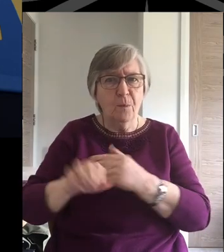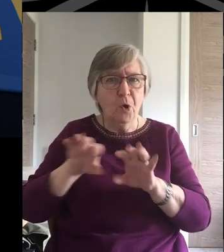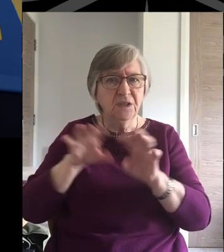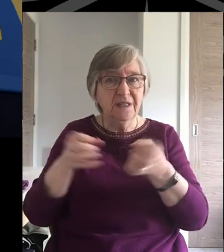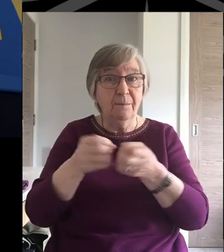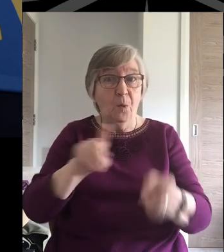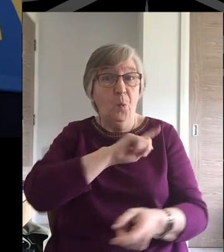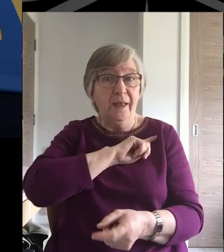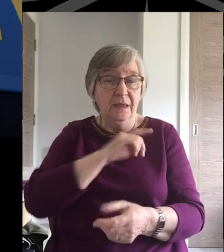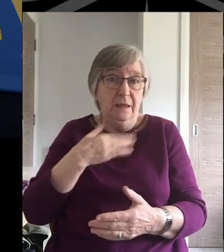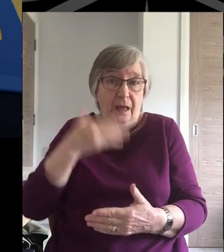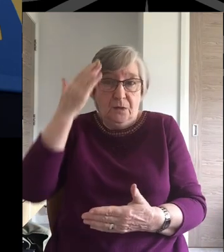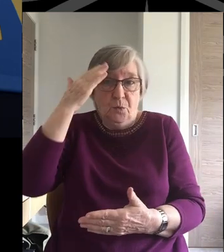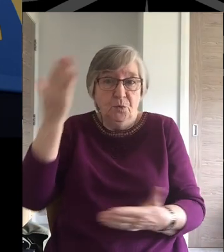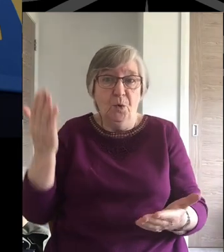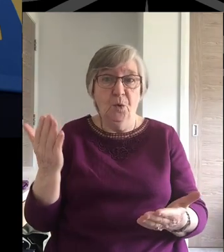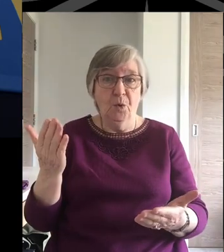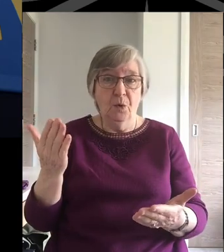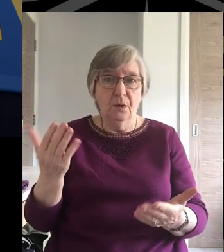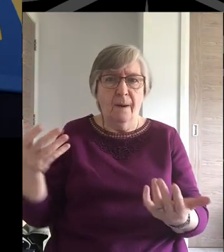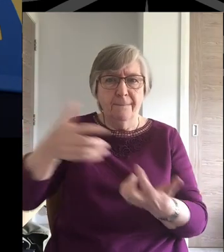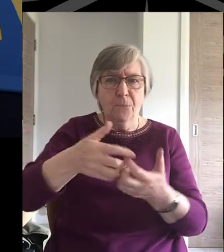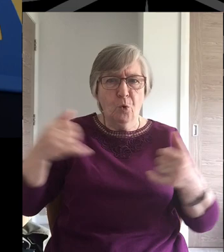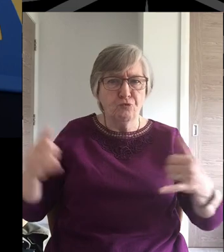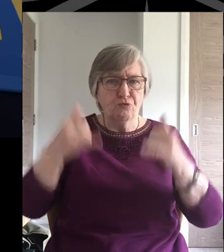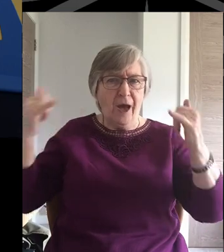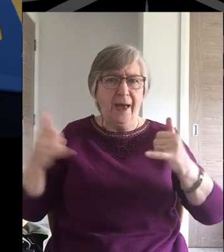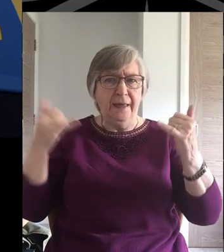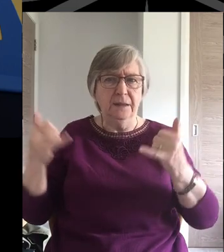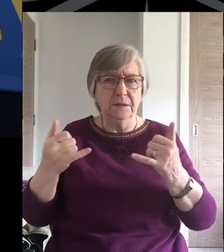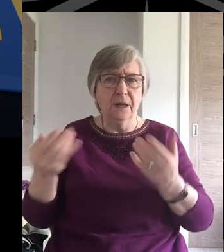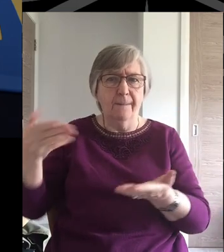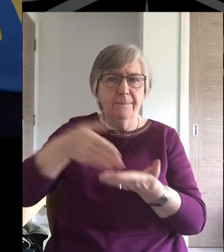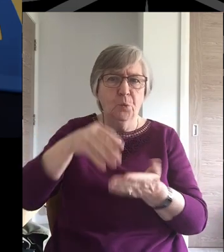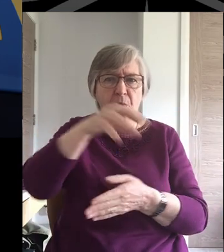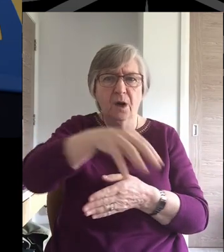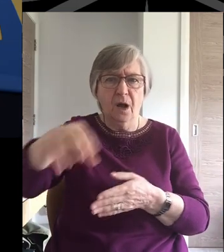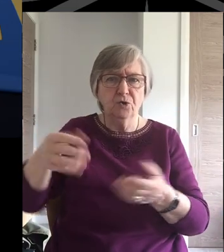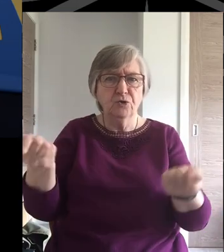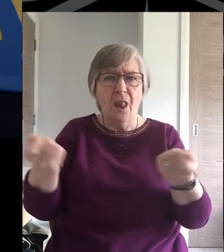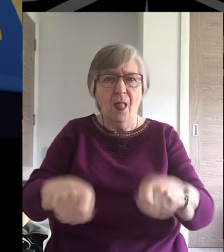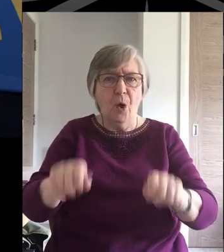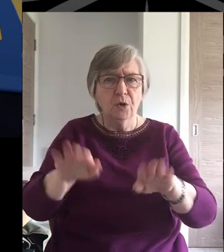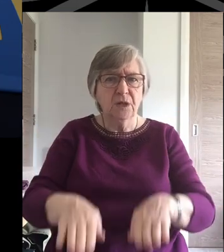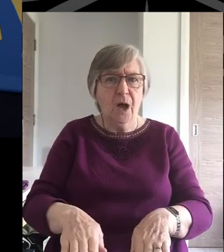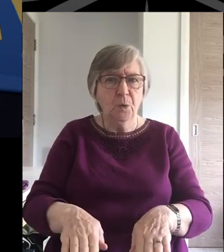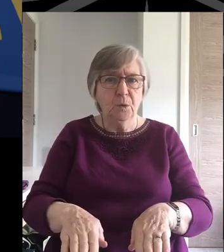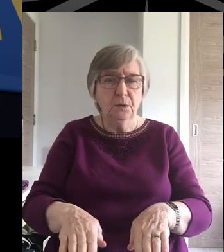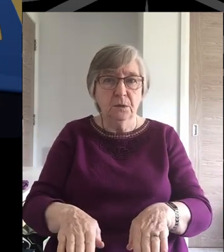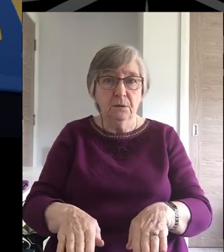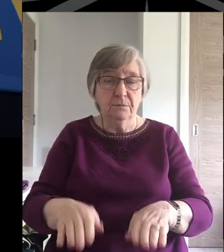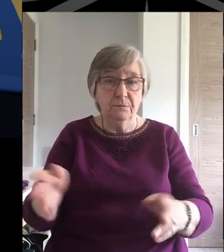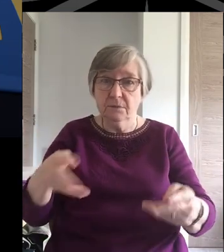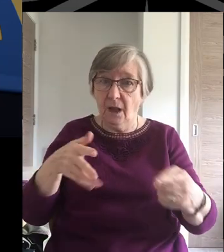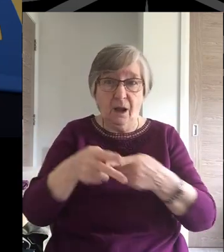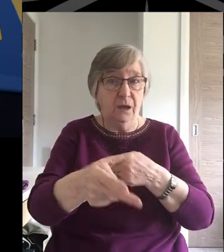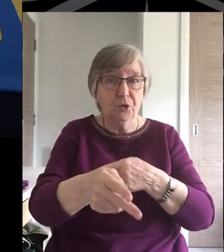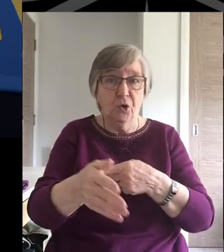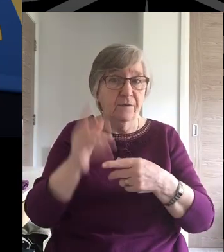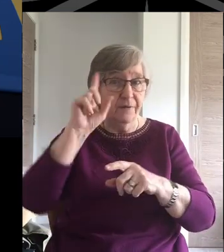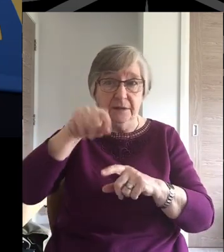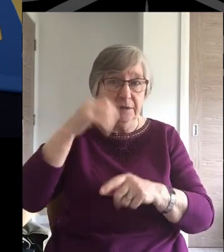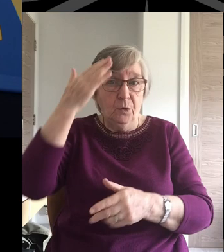weekend? Are there more riots, more countries in lockdown? You see, he's cut off from all of these things and